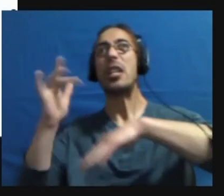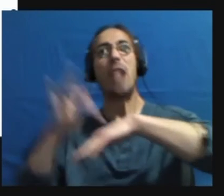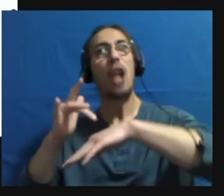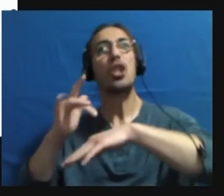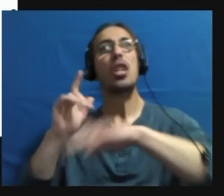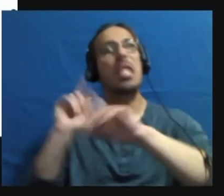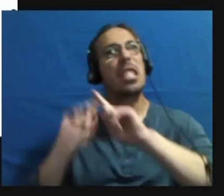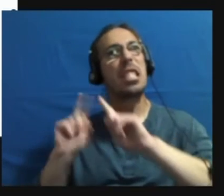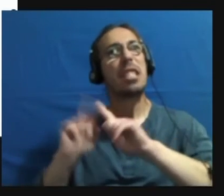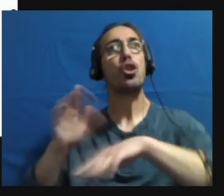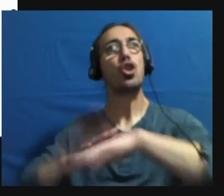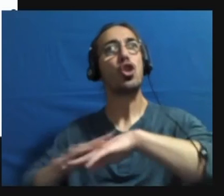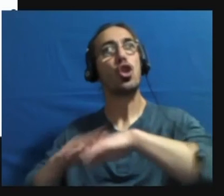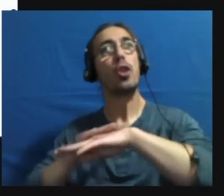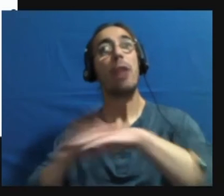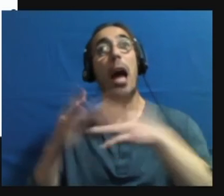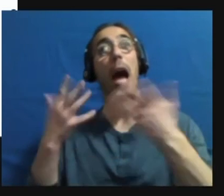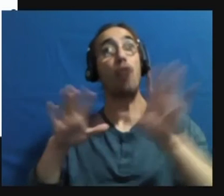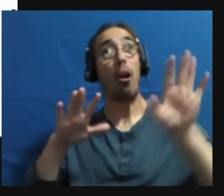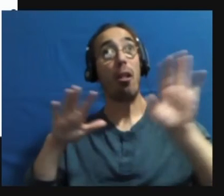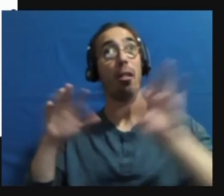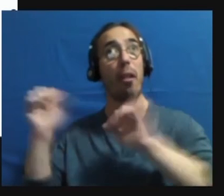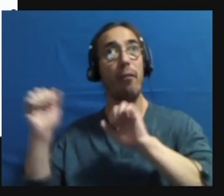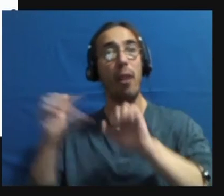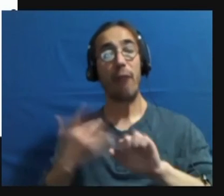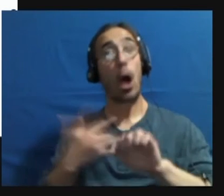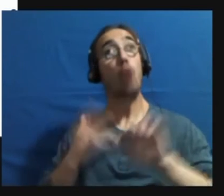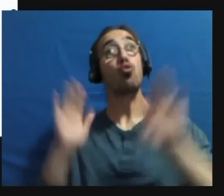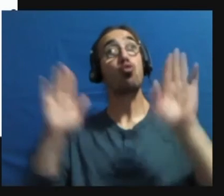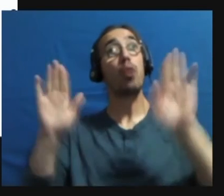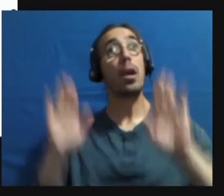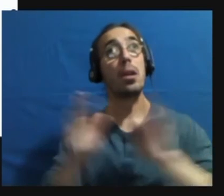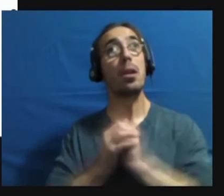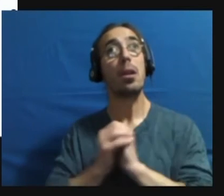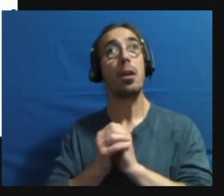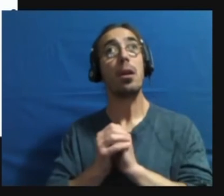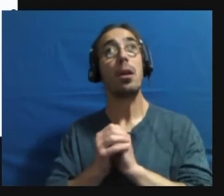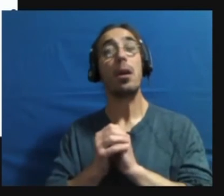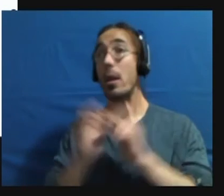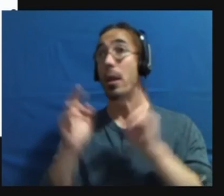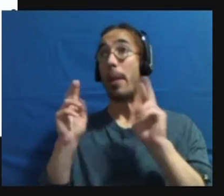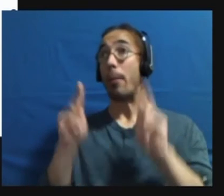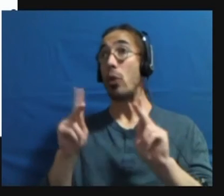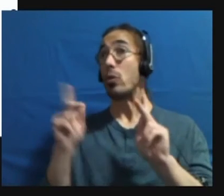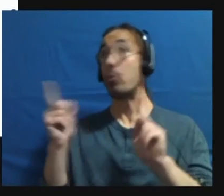And after I walked out of it, I felt great. And the person I went with,